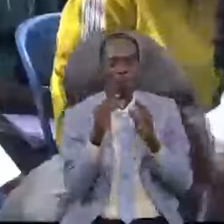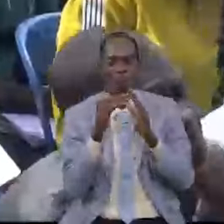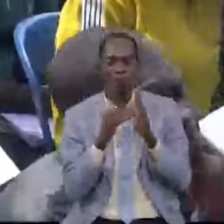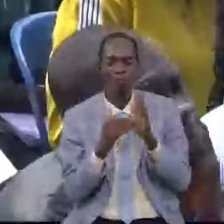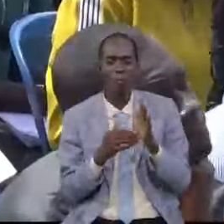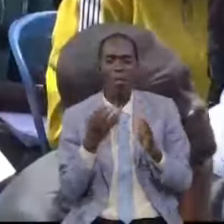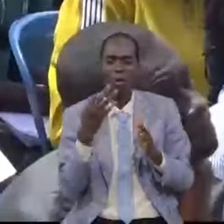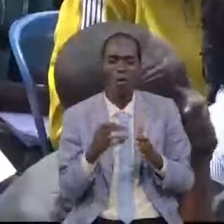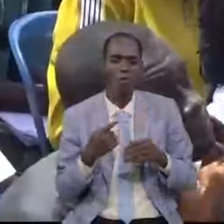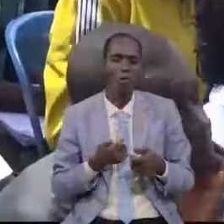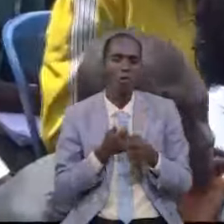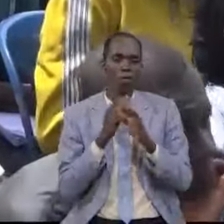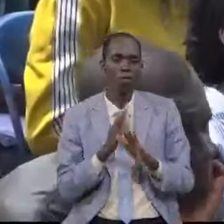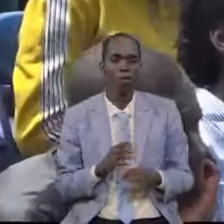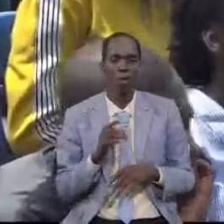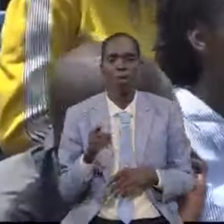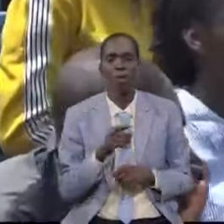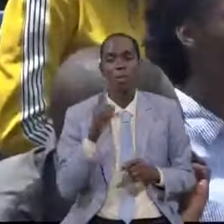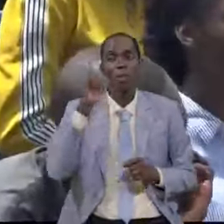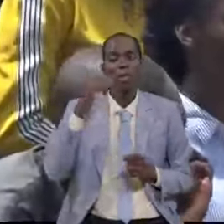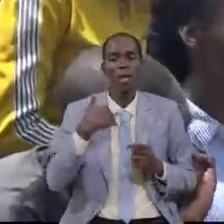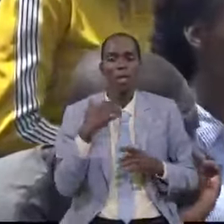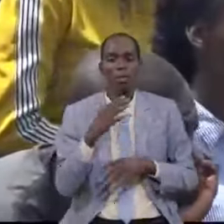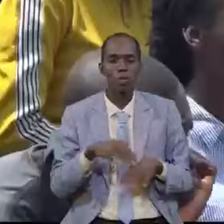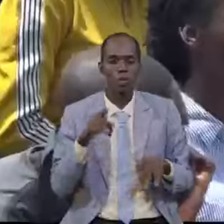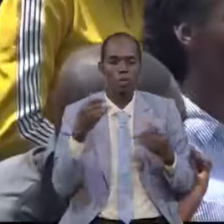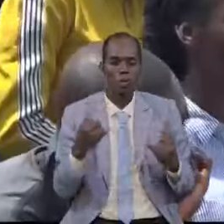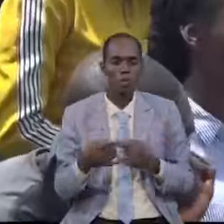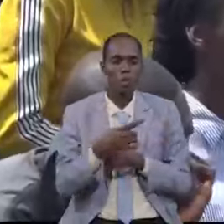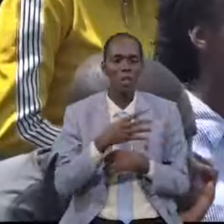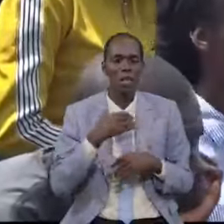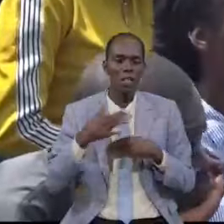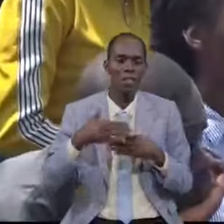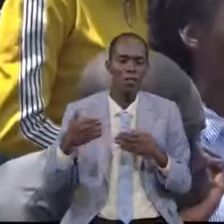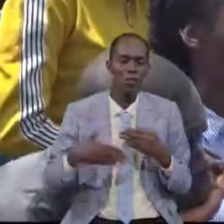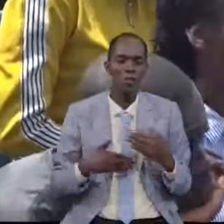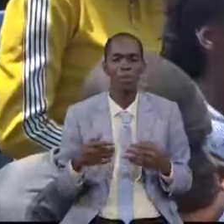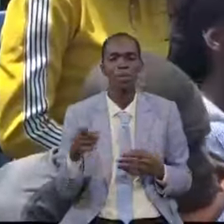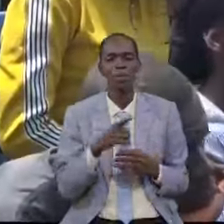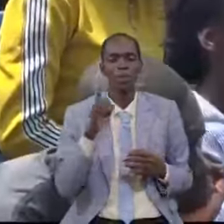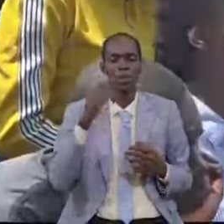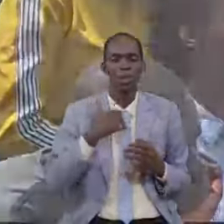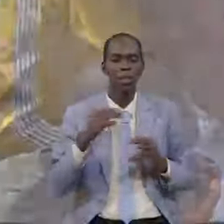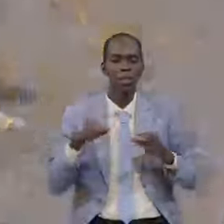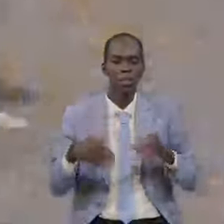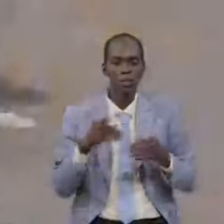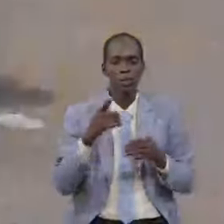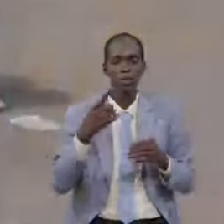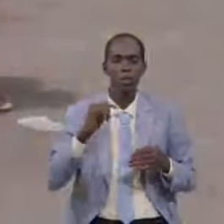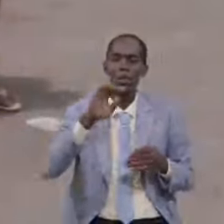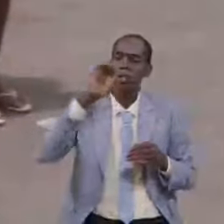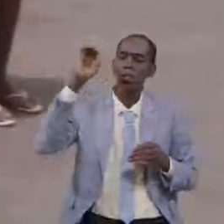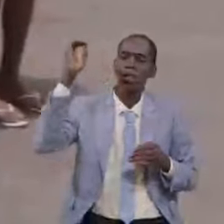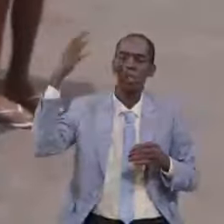you today and he invites you, and he has given you the grace, and he says, now I number